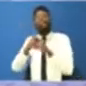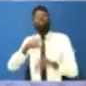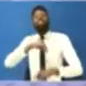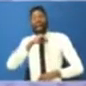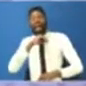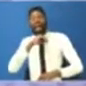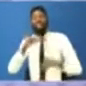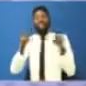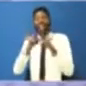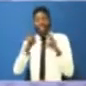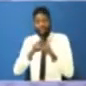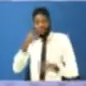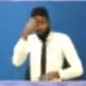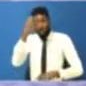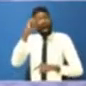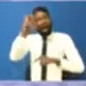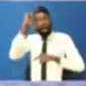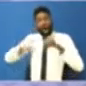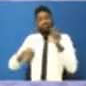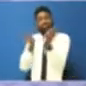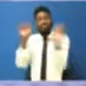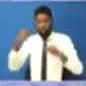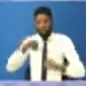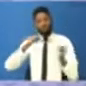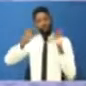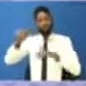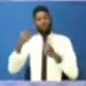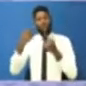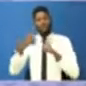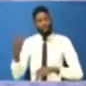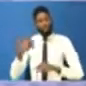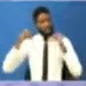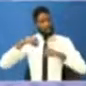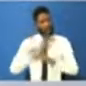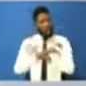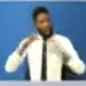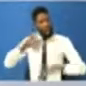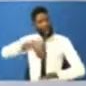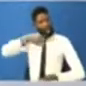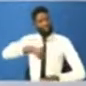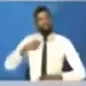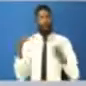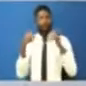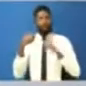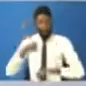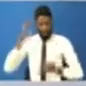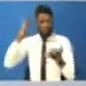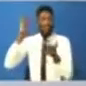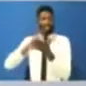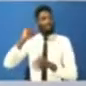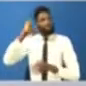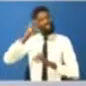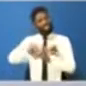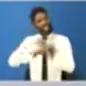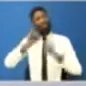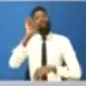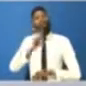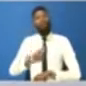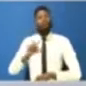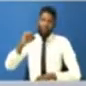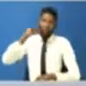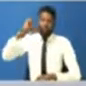could not remove him, I went, despite there not being any agreement before the handshake. I believe in siasa safi. I believe politics is